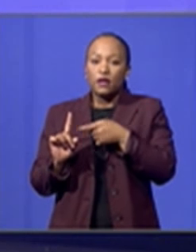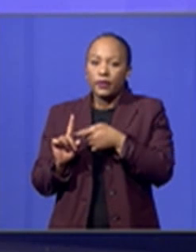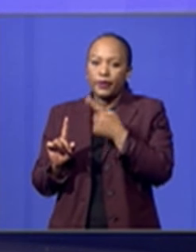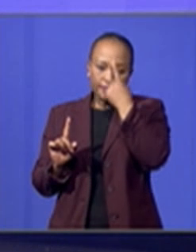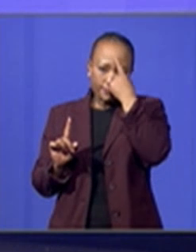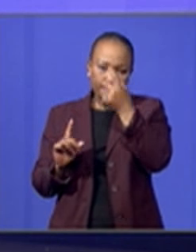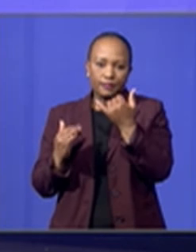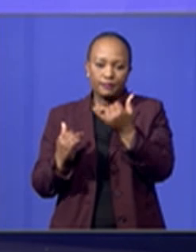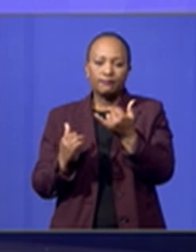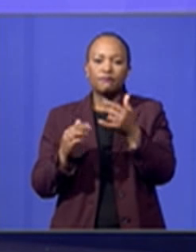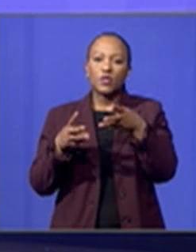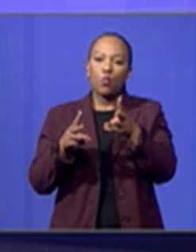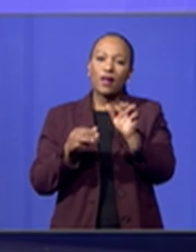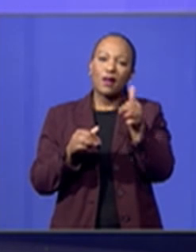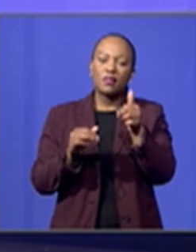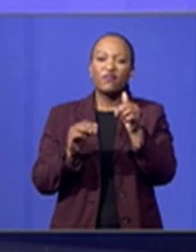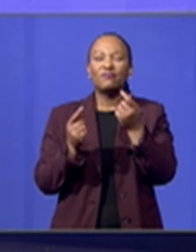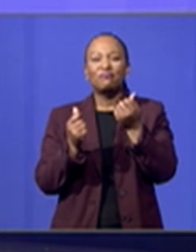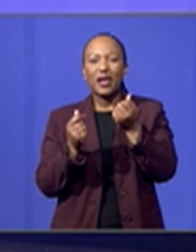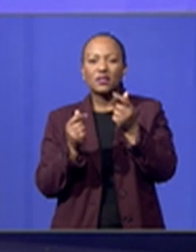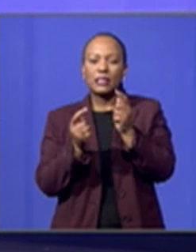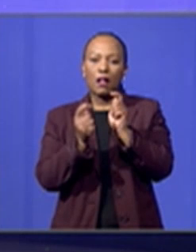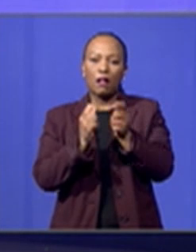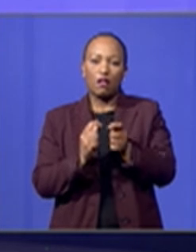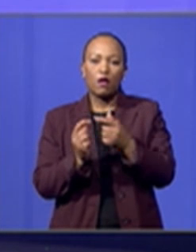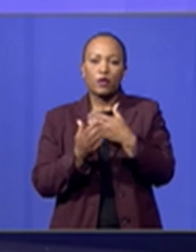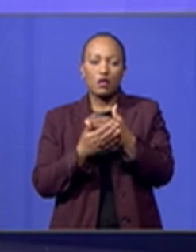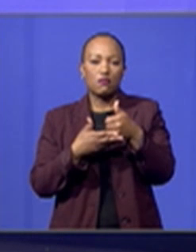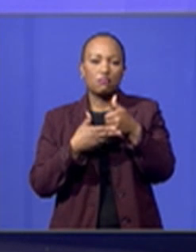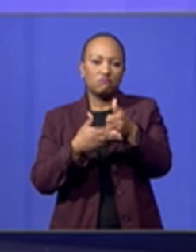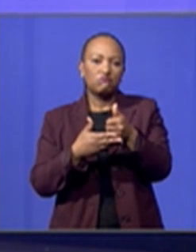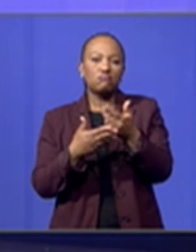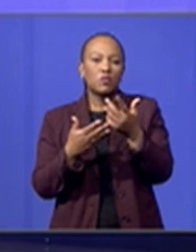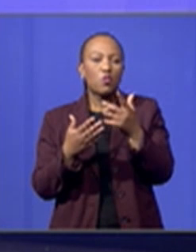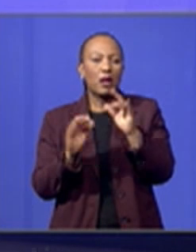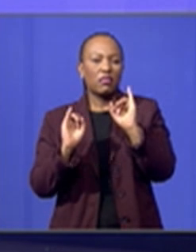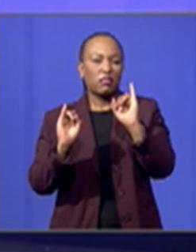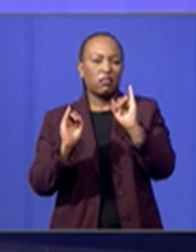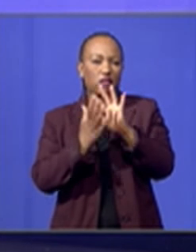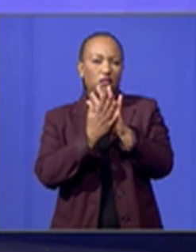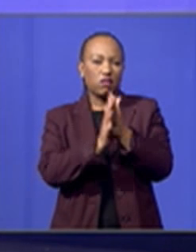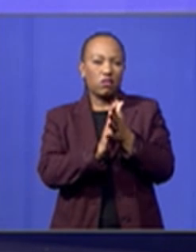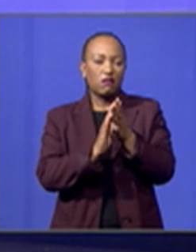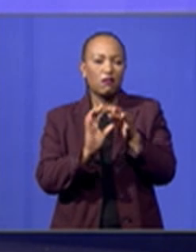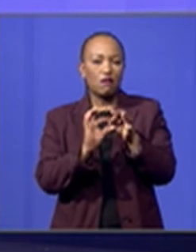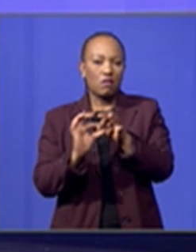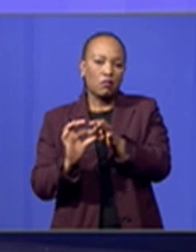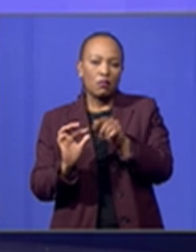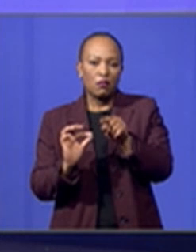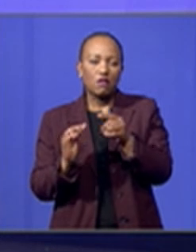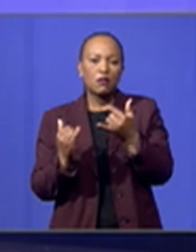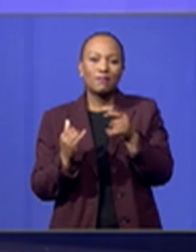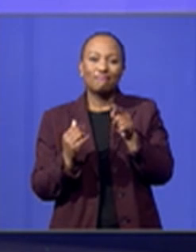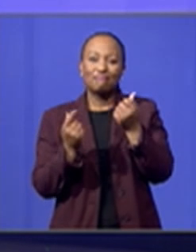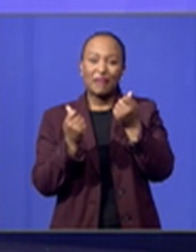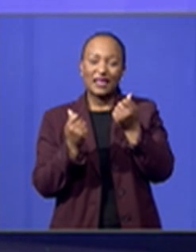o tlhabolotsweng wa go baya ditlhwatlhwa tsa motlakase o tla thusa go samagana le ditshenyegelo tse di fitlhegileng tse di amanang le